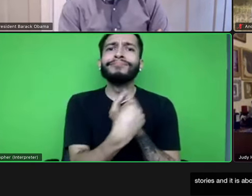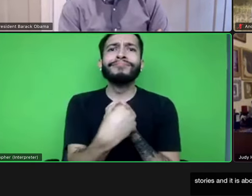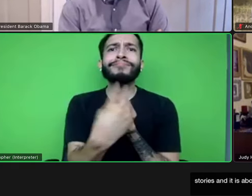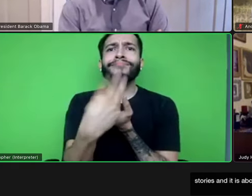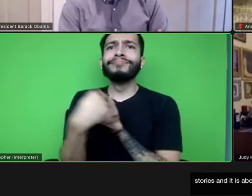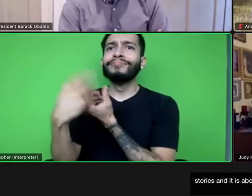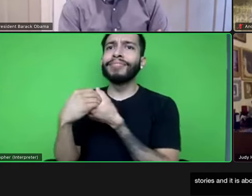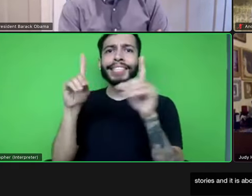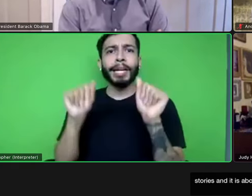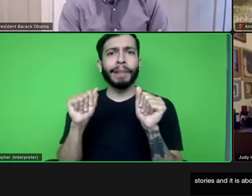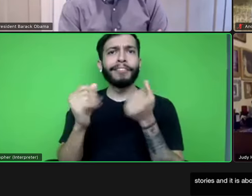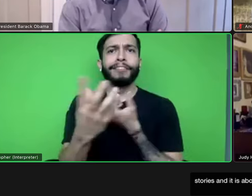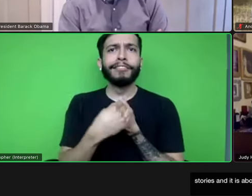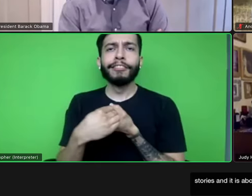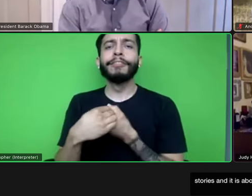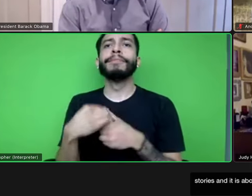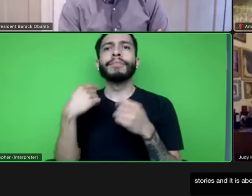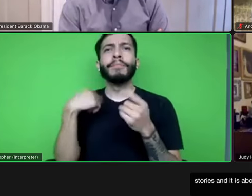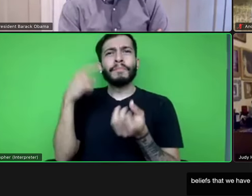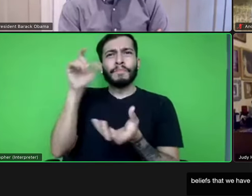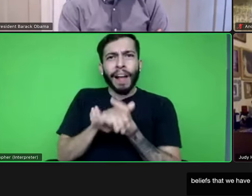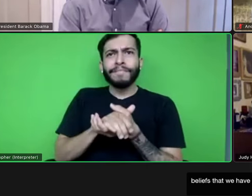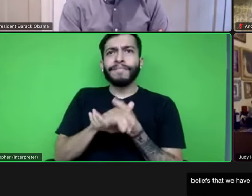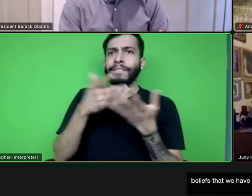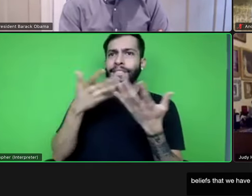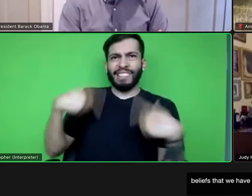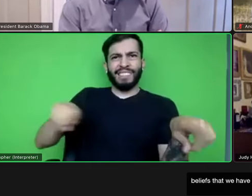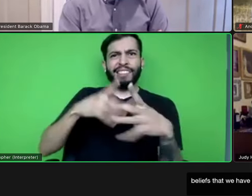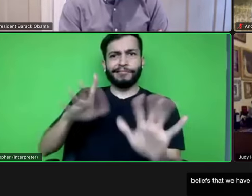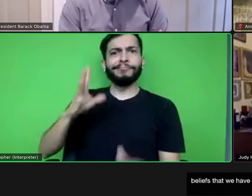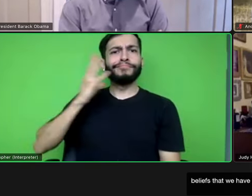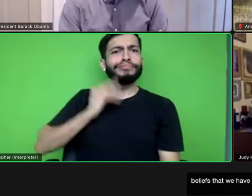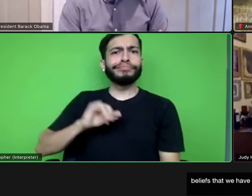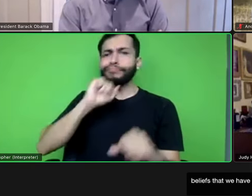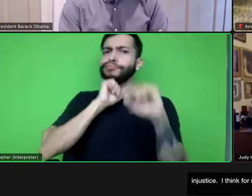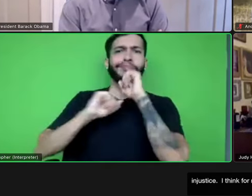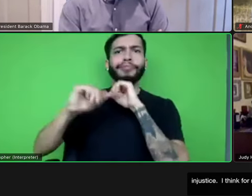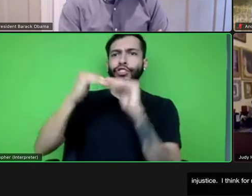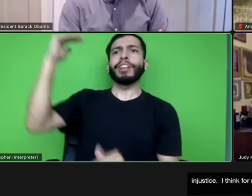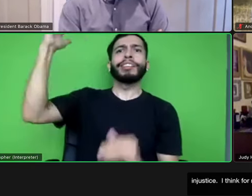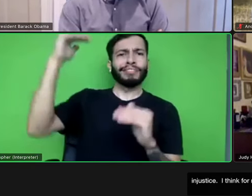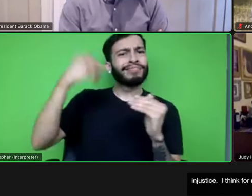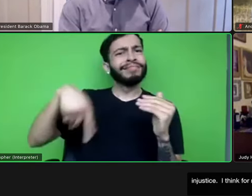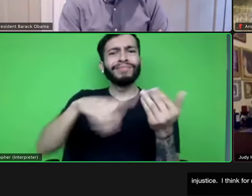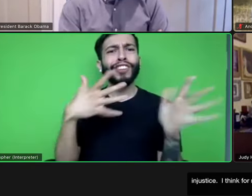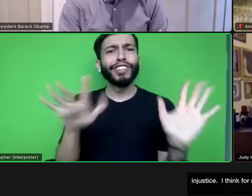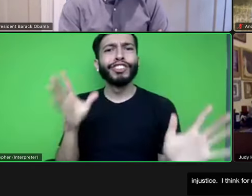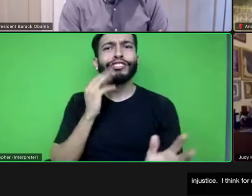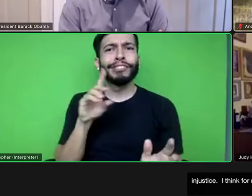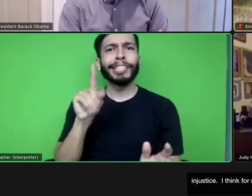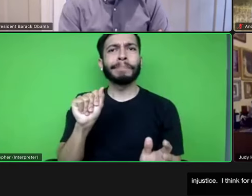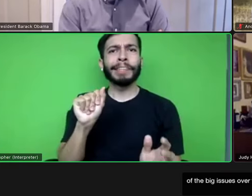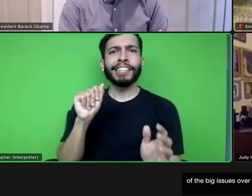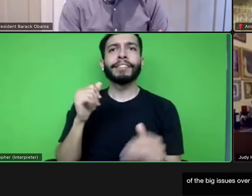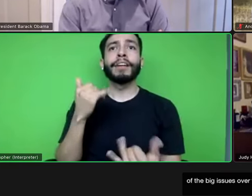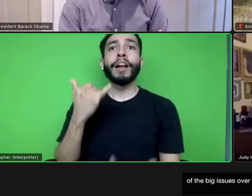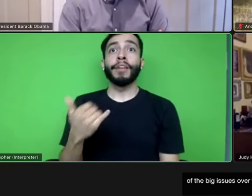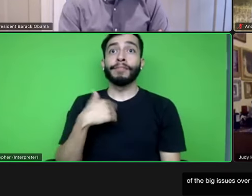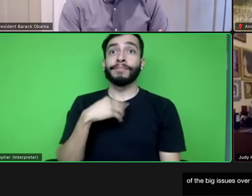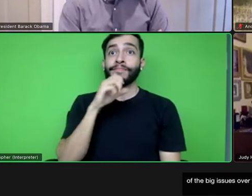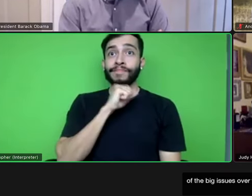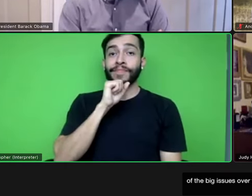faced injustice. I think for me, one of the big issues over the decades, I'm 72 and a half now, has